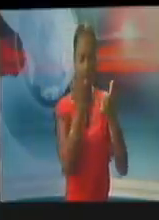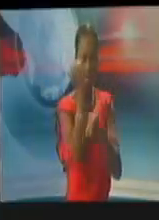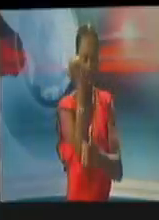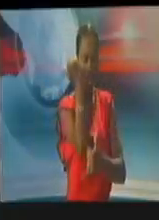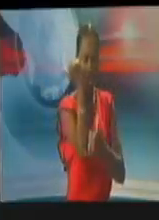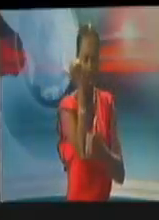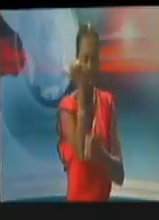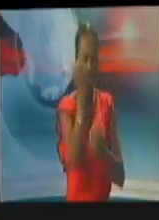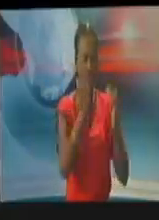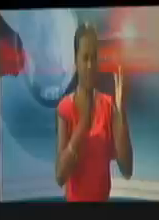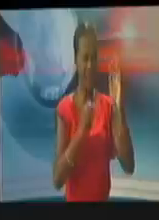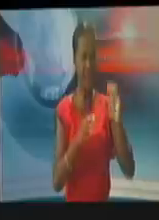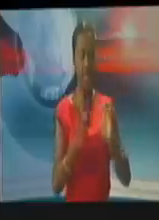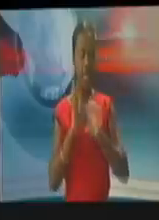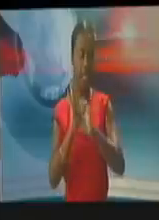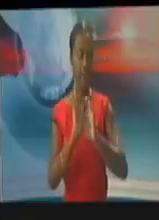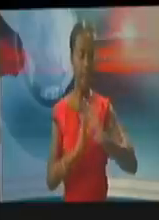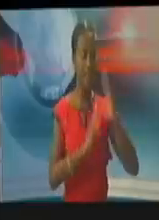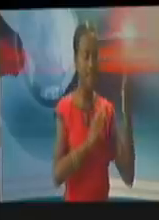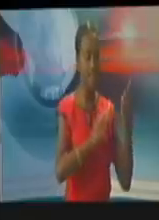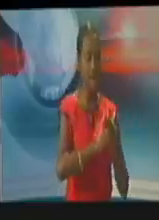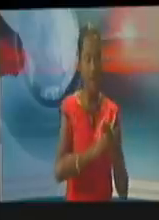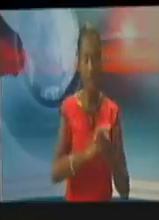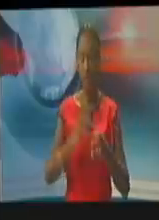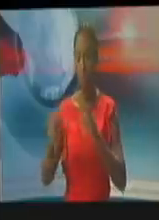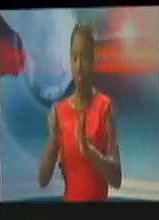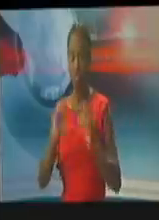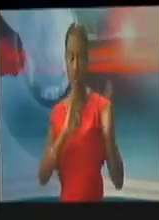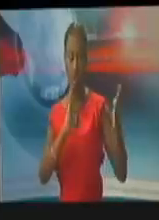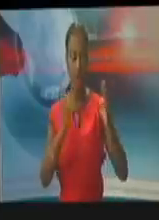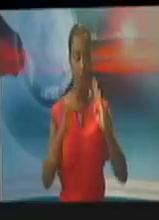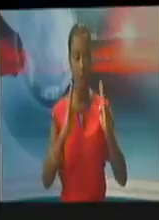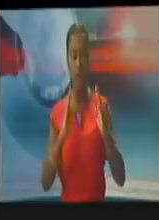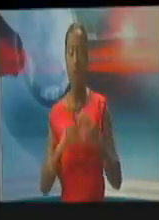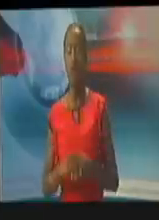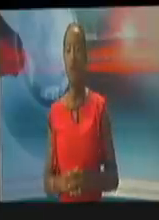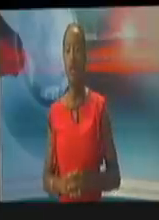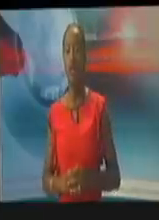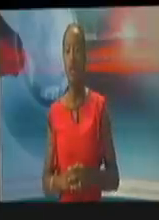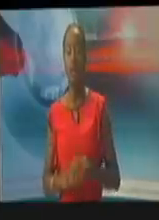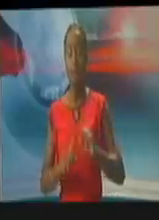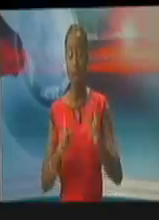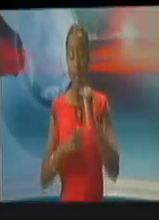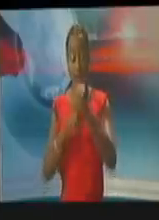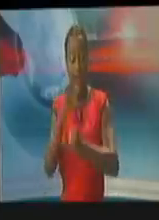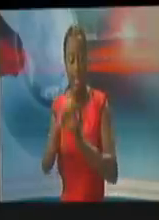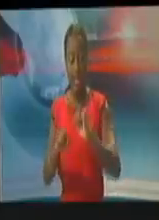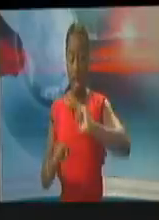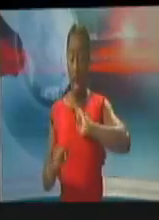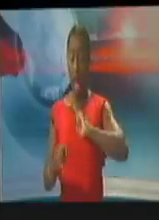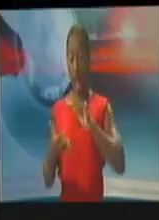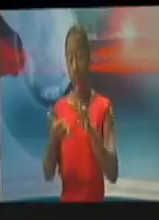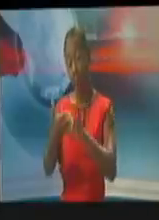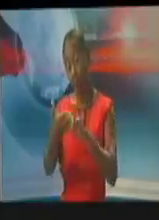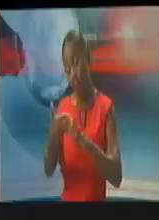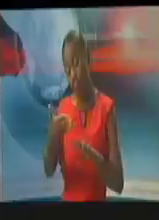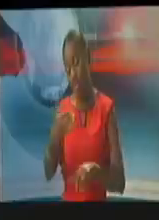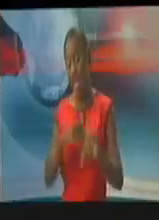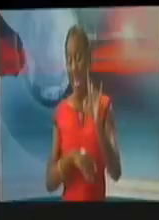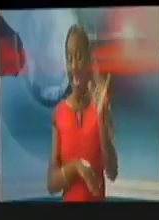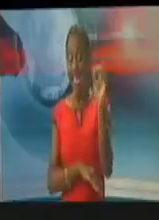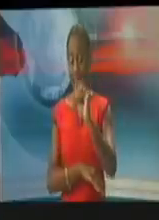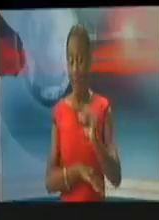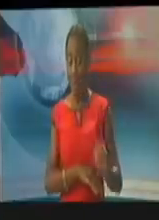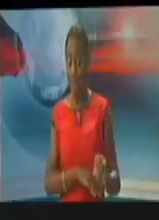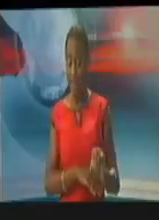said we should be looking at how the virus is developing internationally. Yes. Internationally, I've read that, you know, 80% of